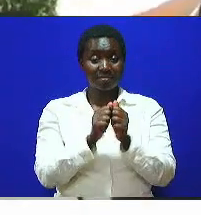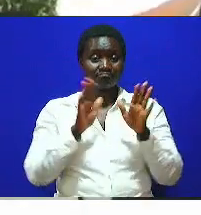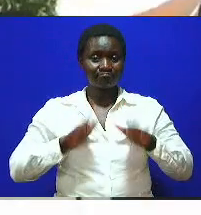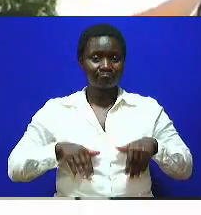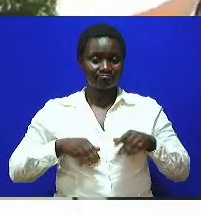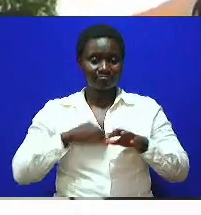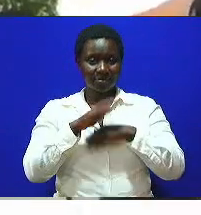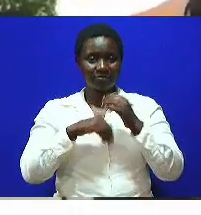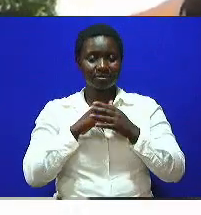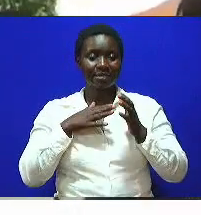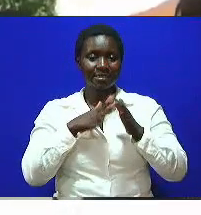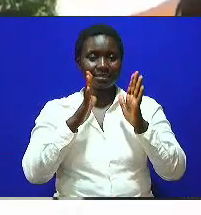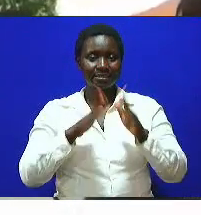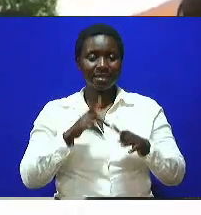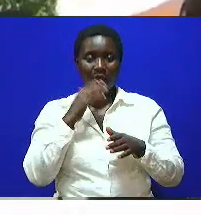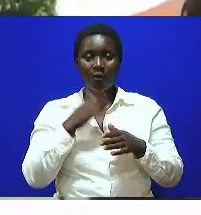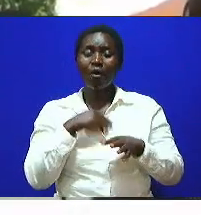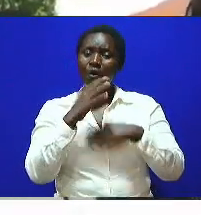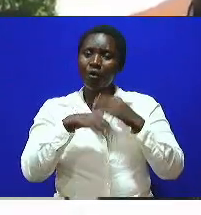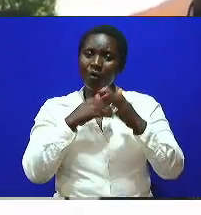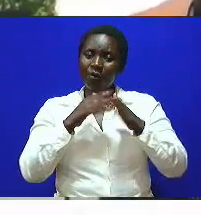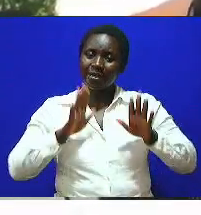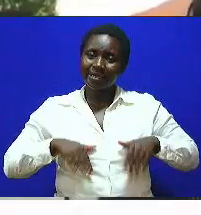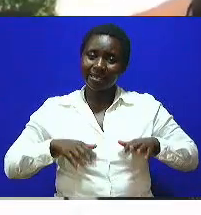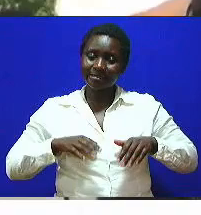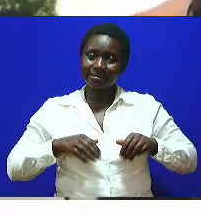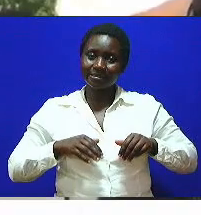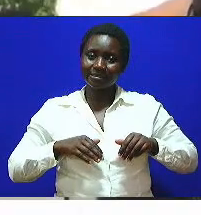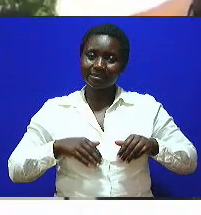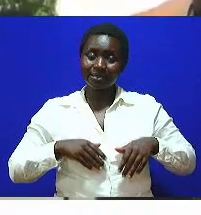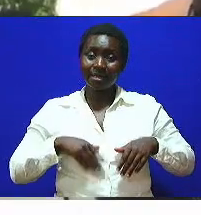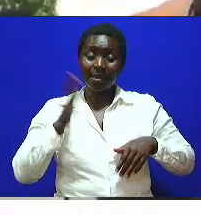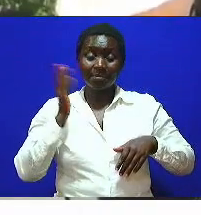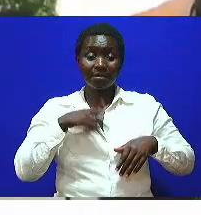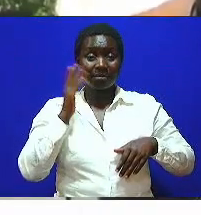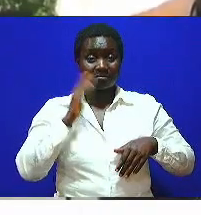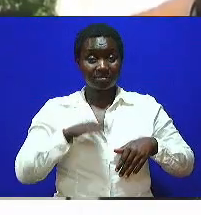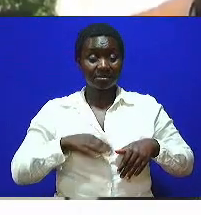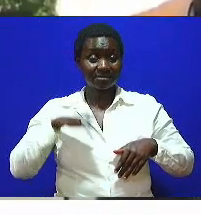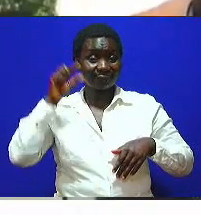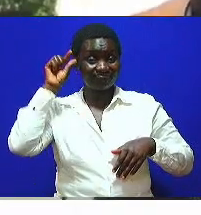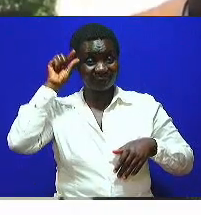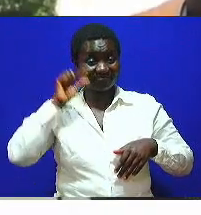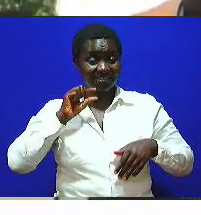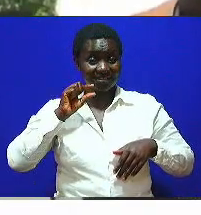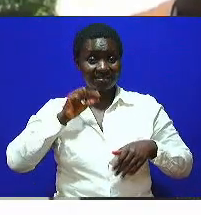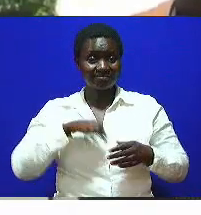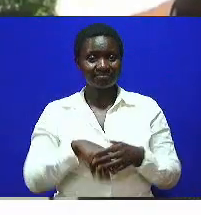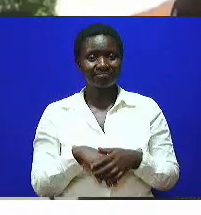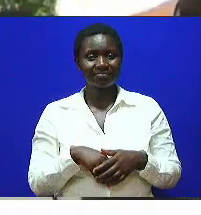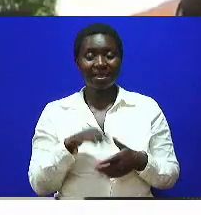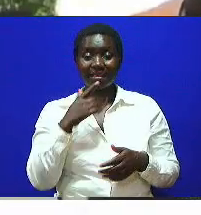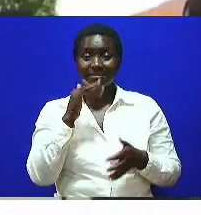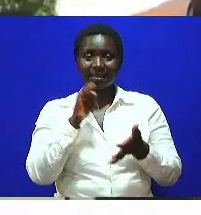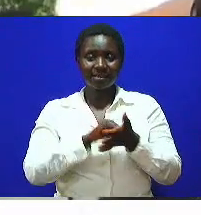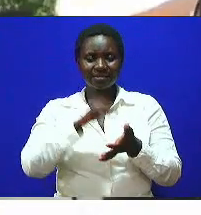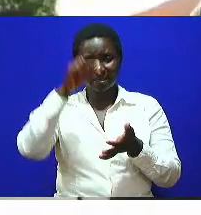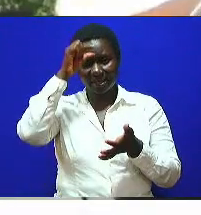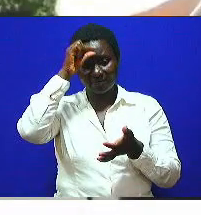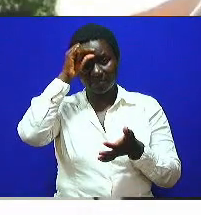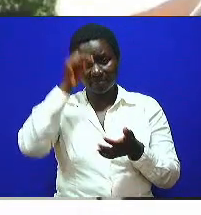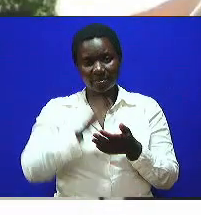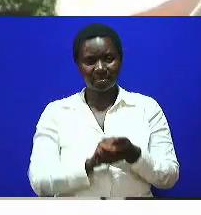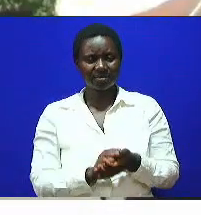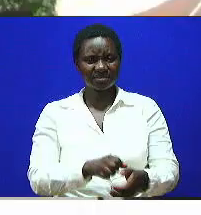bari in leadership abasubati bonsi bali ba bere ba ko serwa sengenje agenda yabo na ko tebanga bune government ntoke endere ko